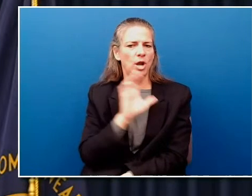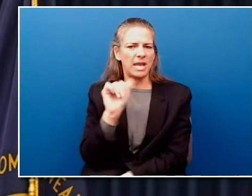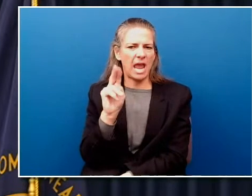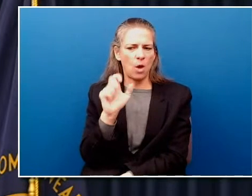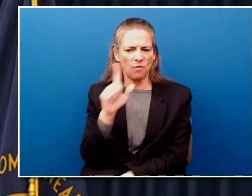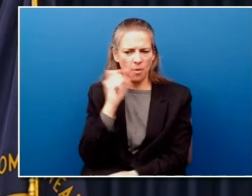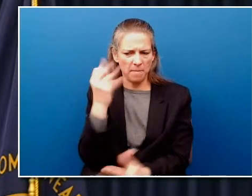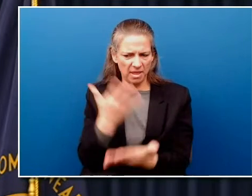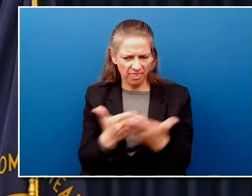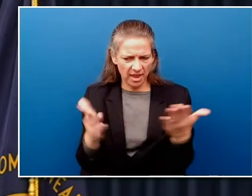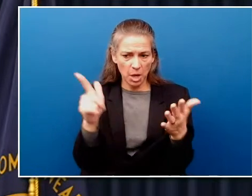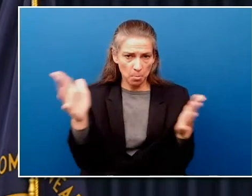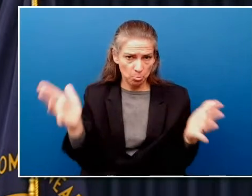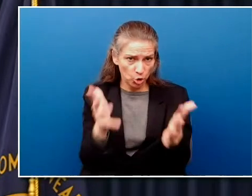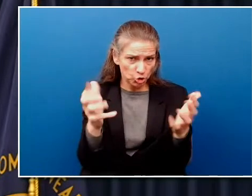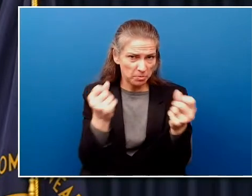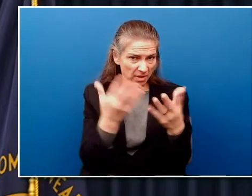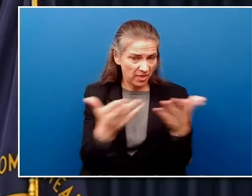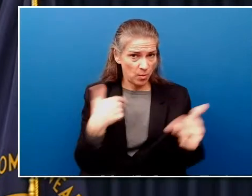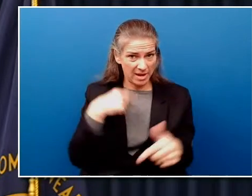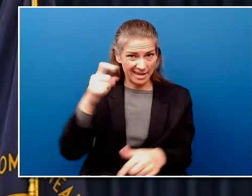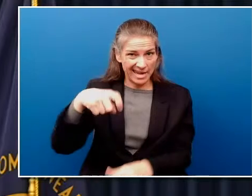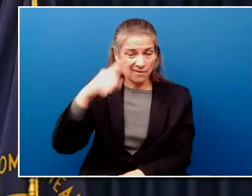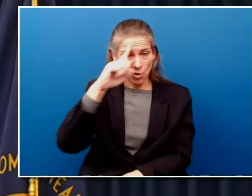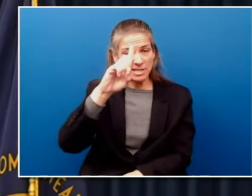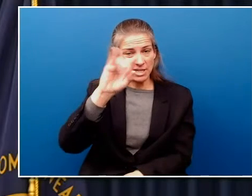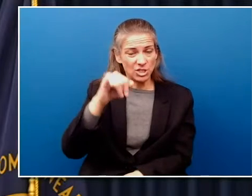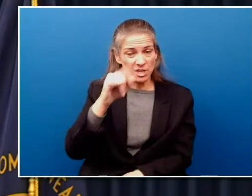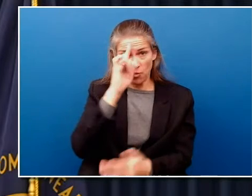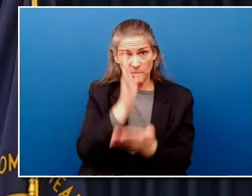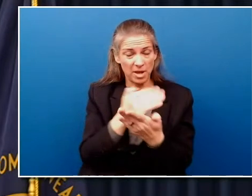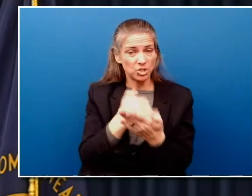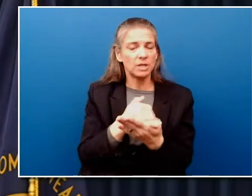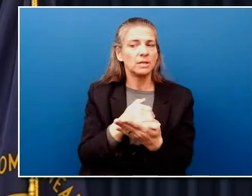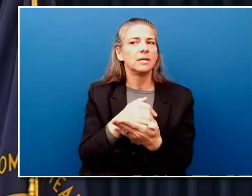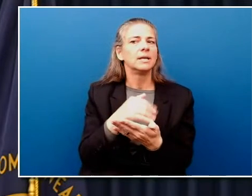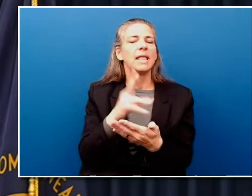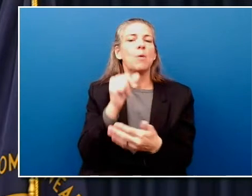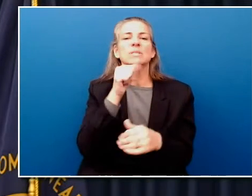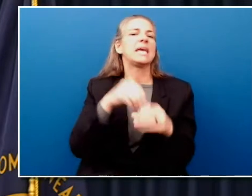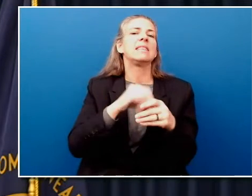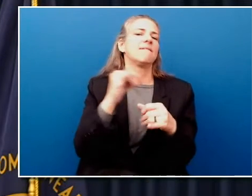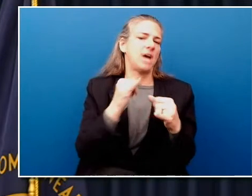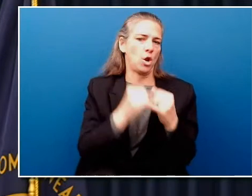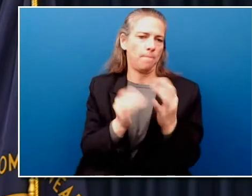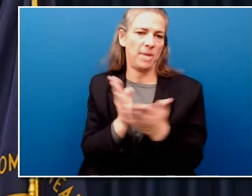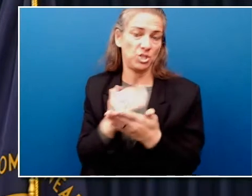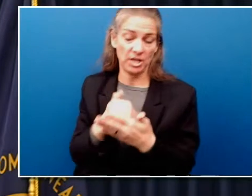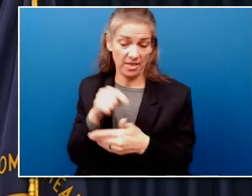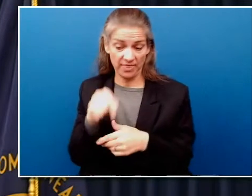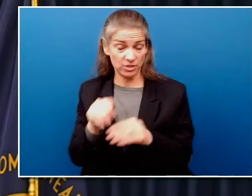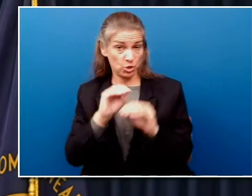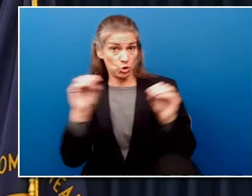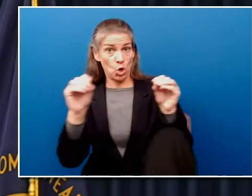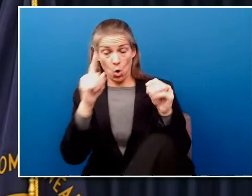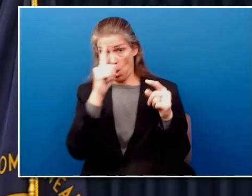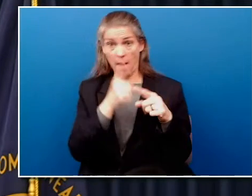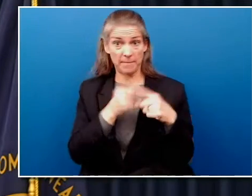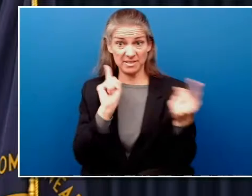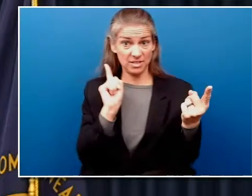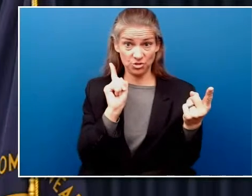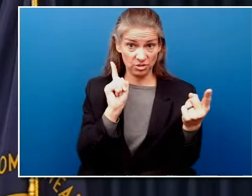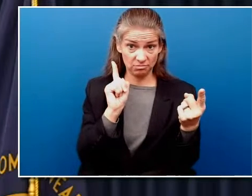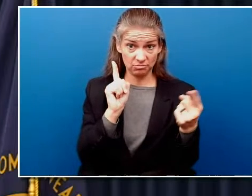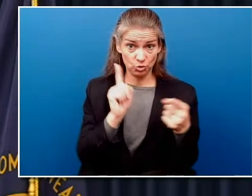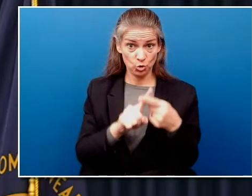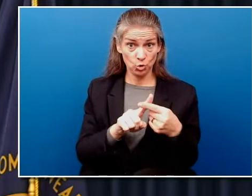things we needed for DJJ into the budget that didn't end up in the final budget. This is not any opposition to nuclear energy or